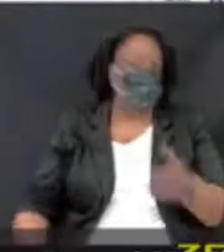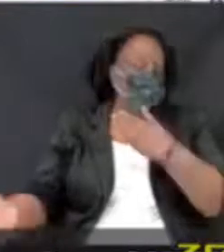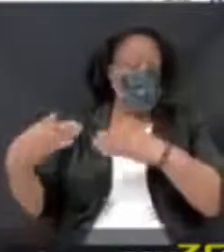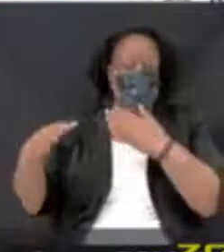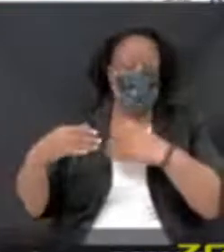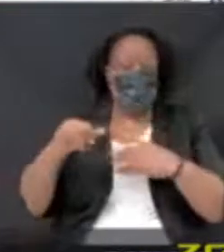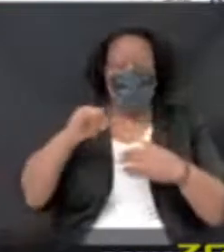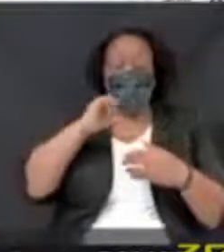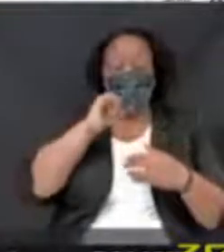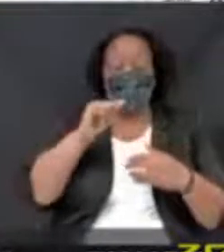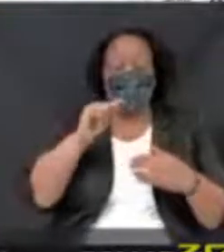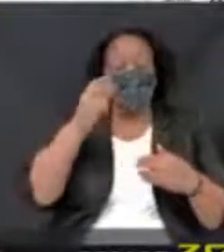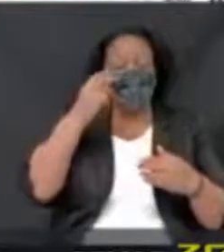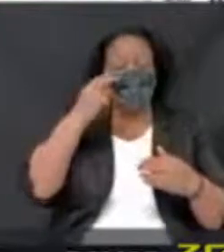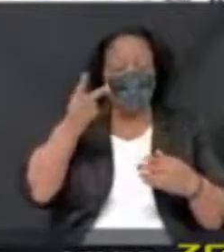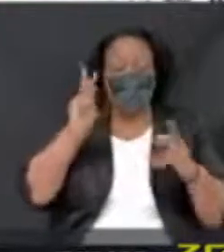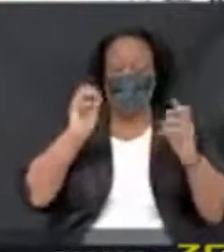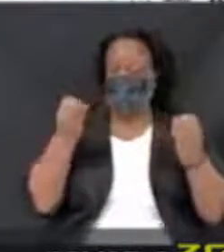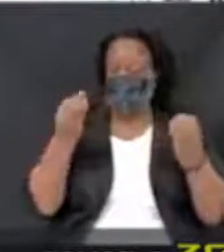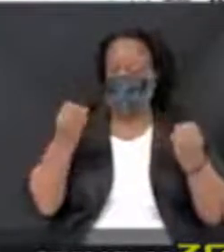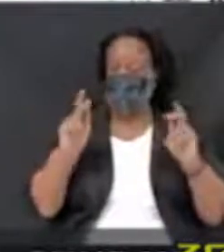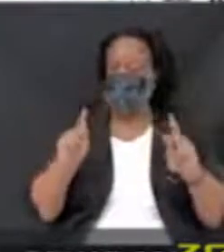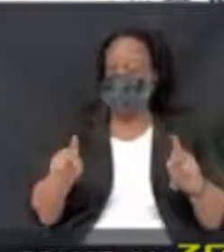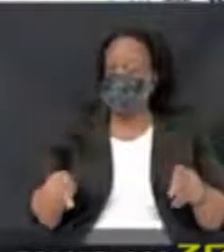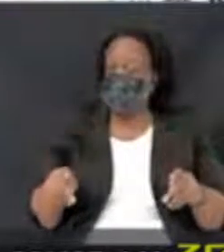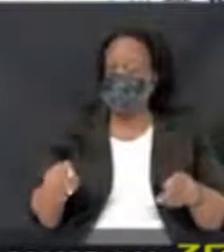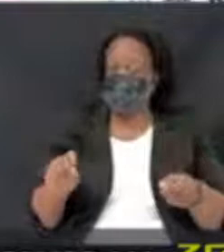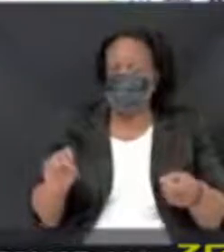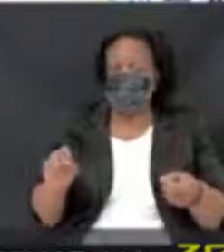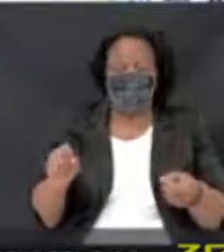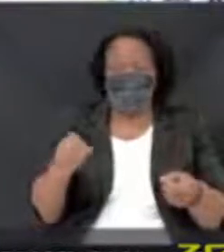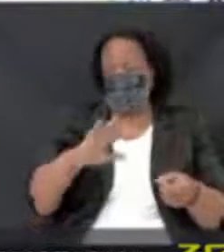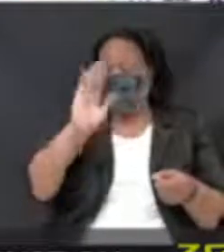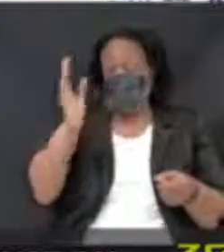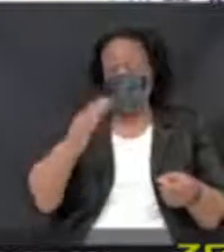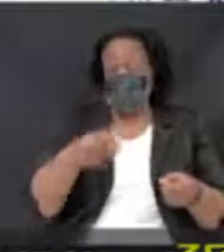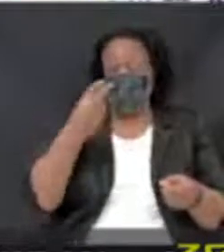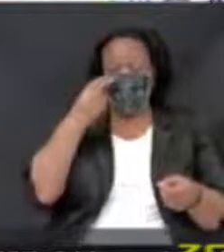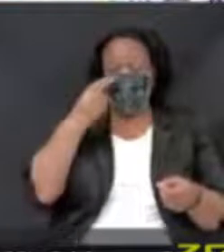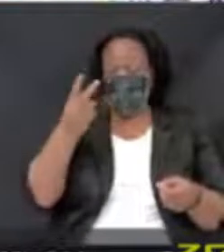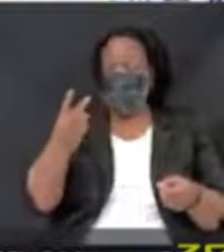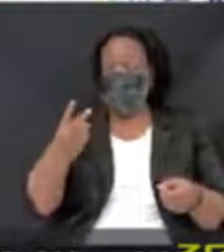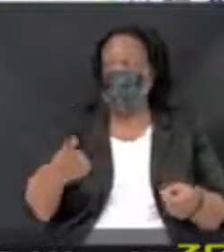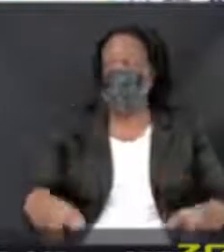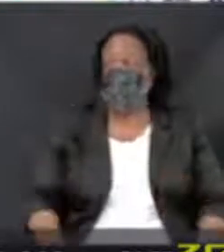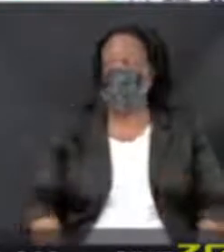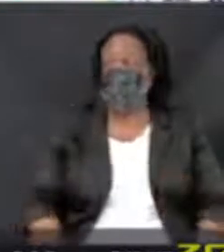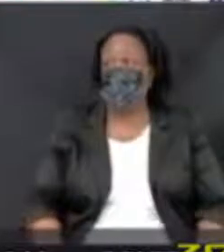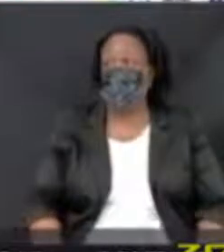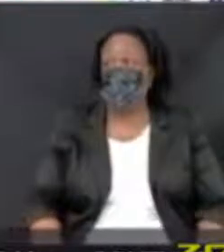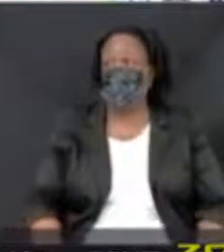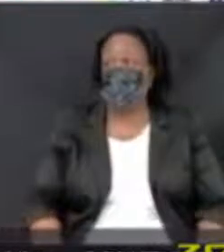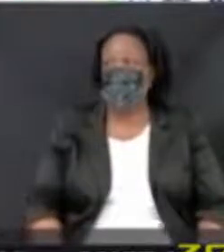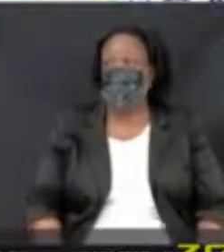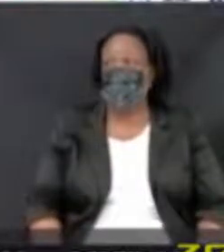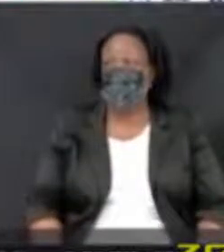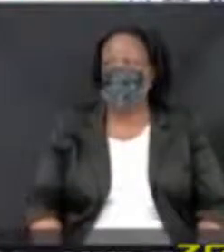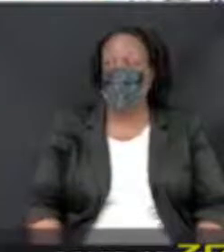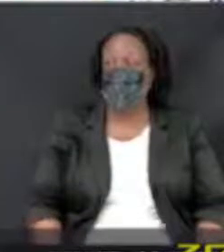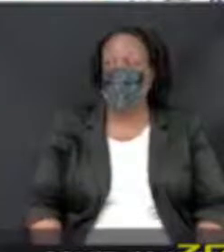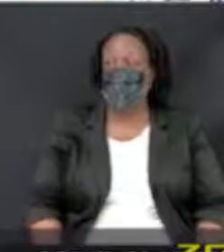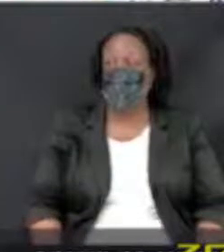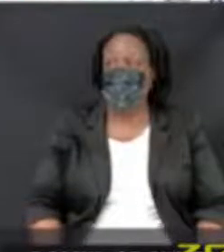for the tents this year, we have 80% of the adult population to choose from